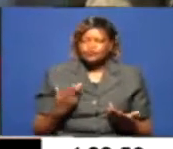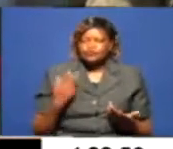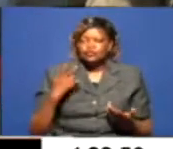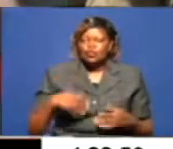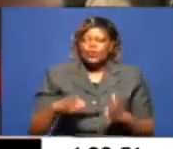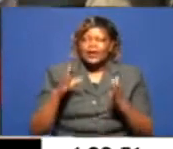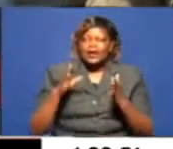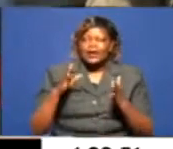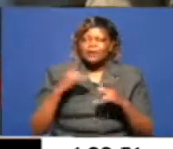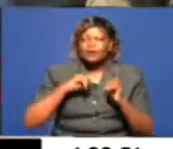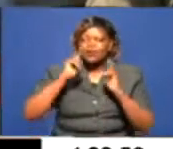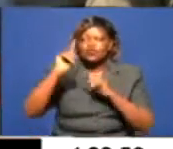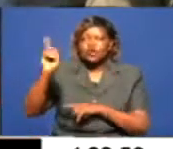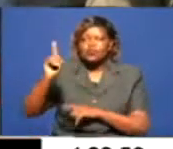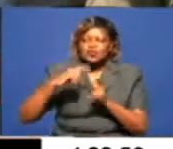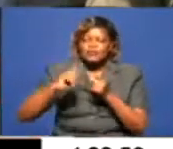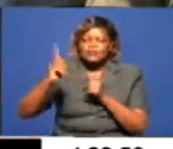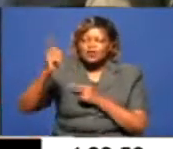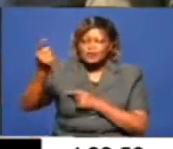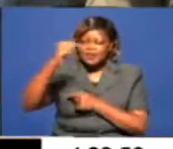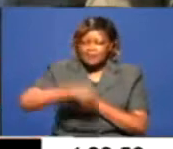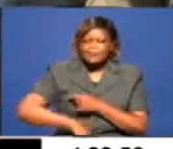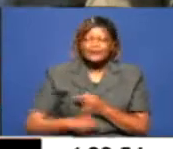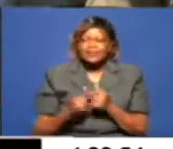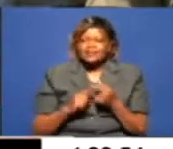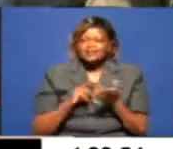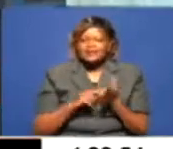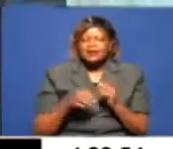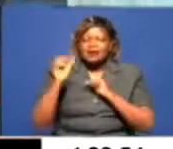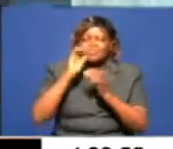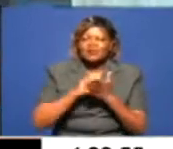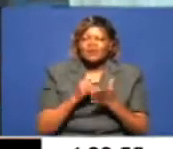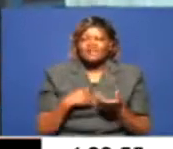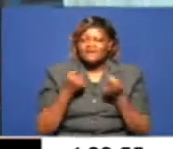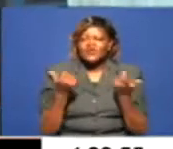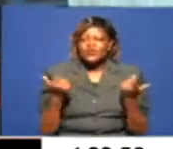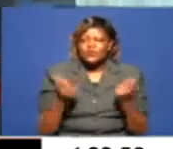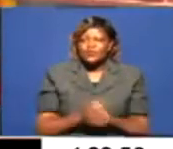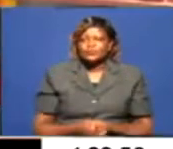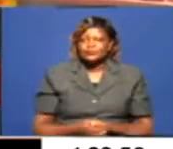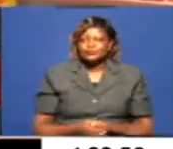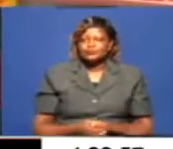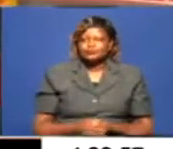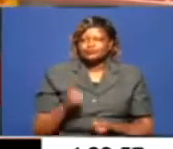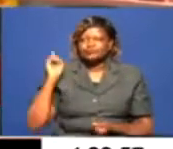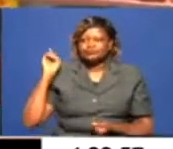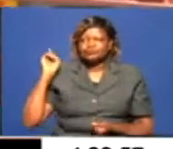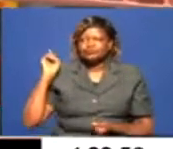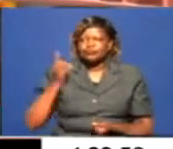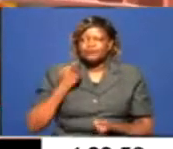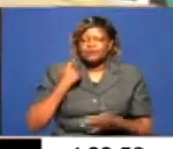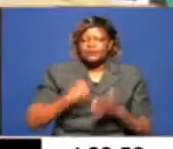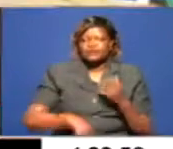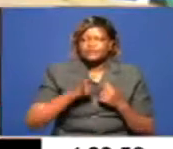hii watu wanatoka huku wakienda Nairobi, kuna wengine wanatoka Nairobi wakuja huku. Kumaanisha magari zetu kwa sasa hizi imekuwa chache. Modern Coast Coach, for instance, charged 4,000 shillings